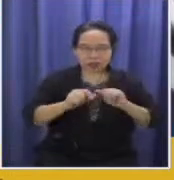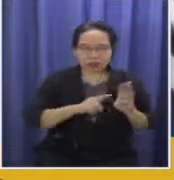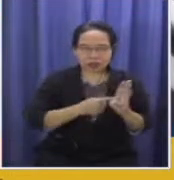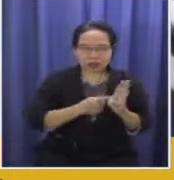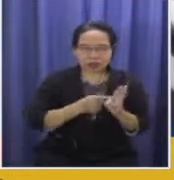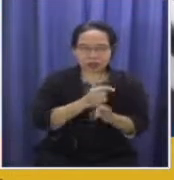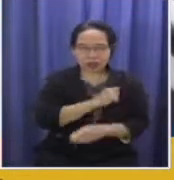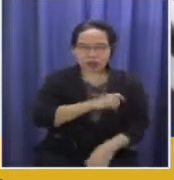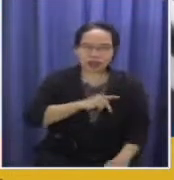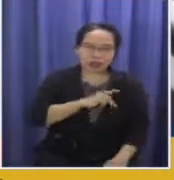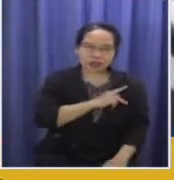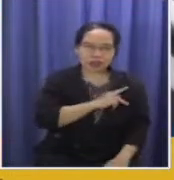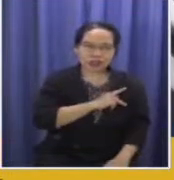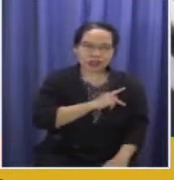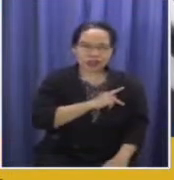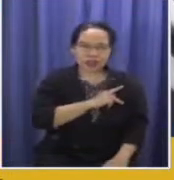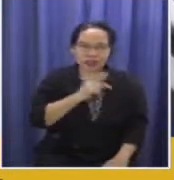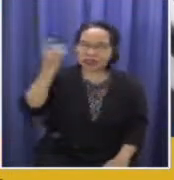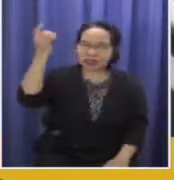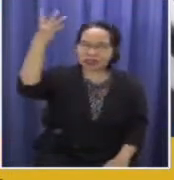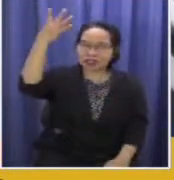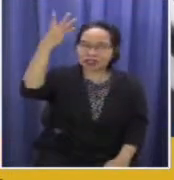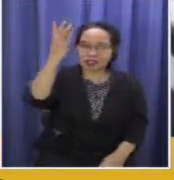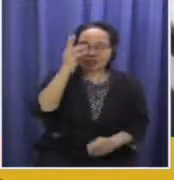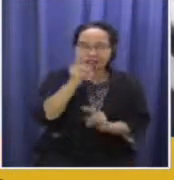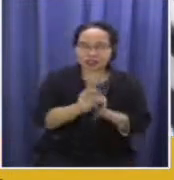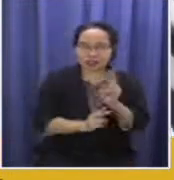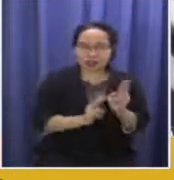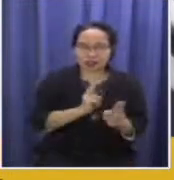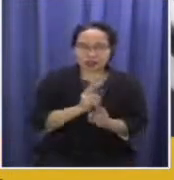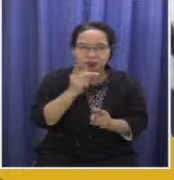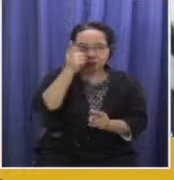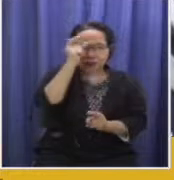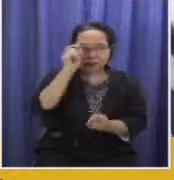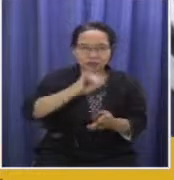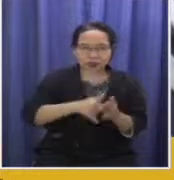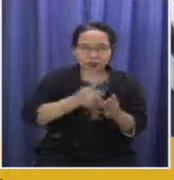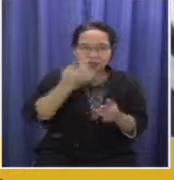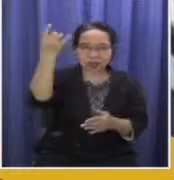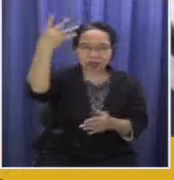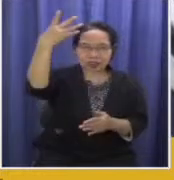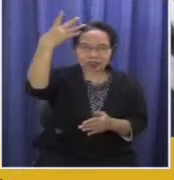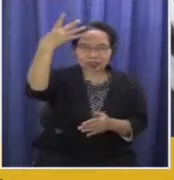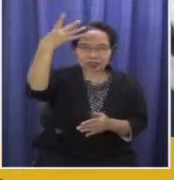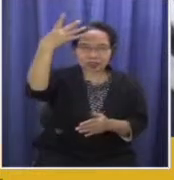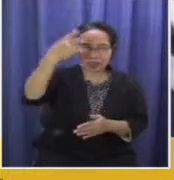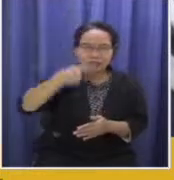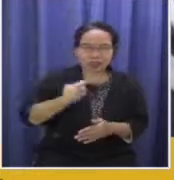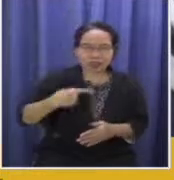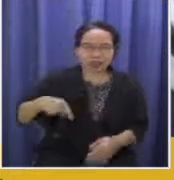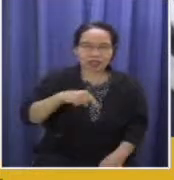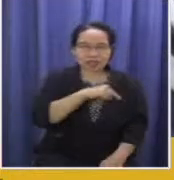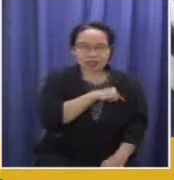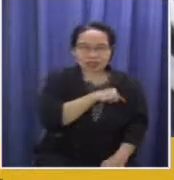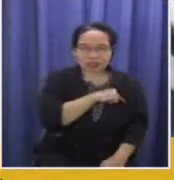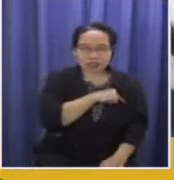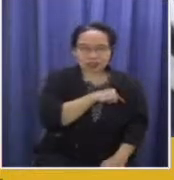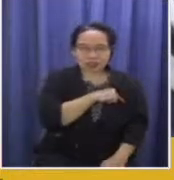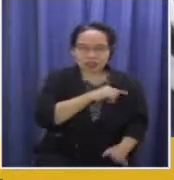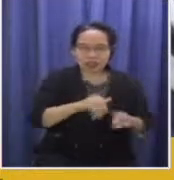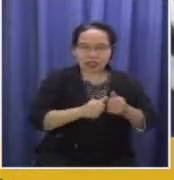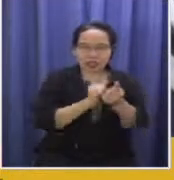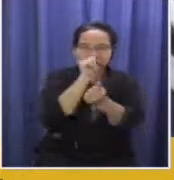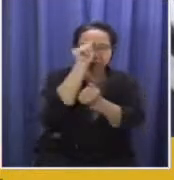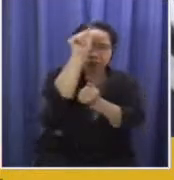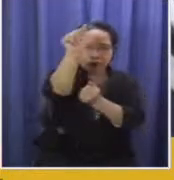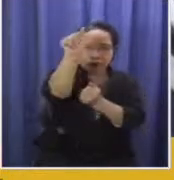to appreciate the lights in the universe because those lights tells us how far